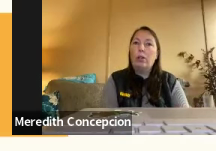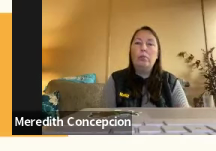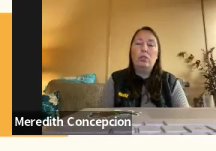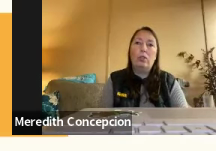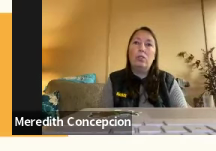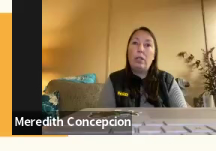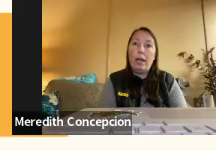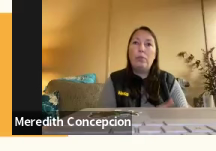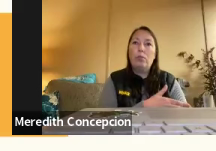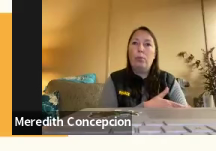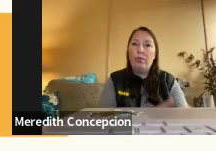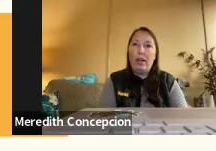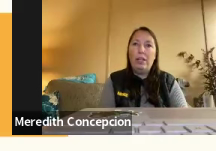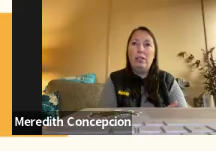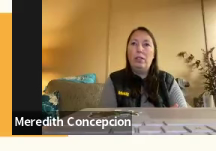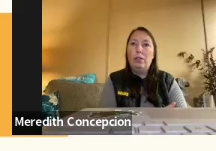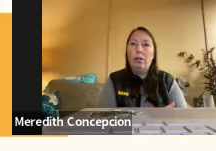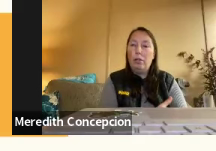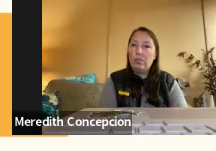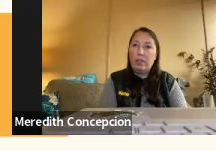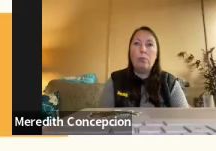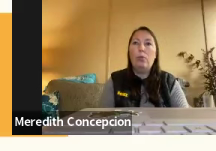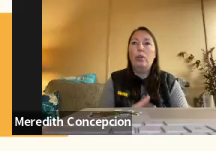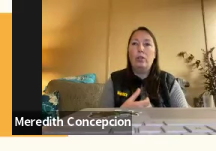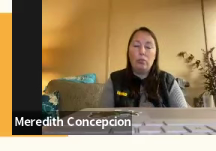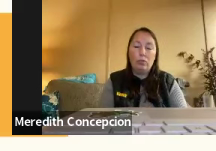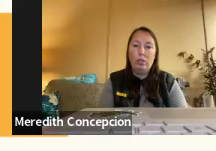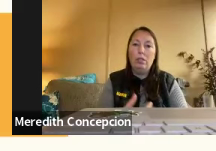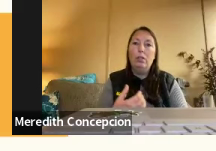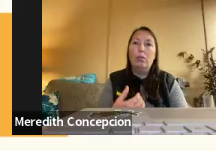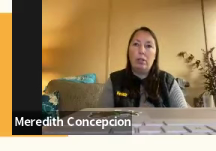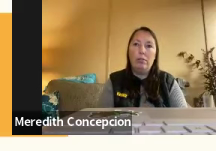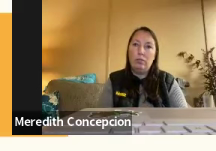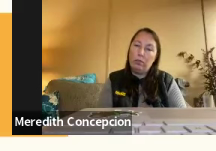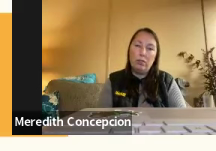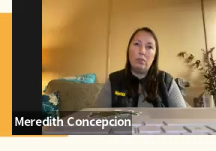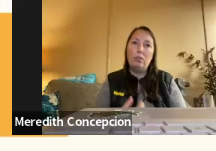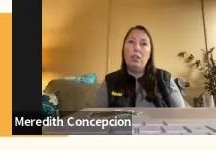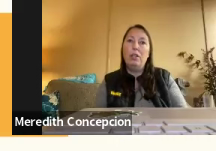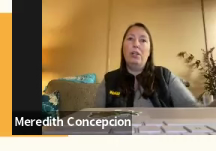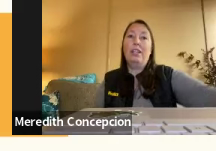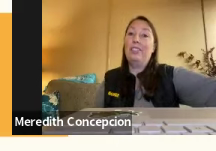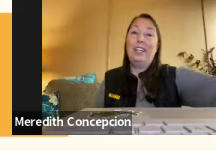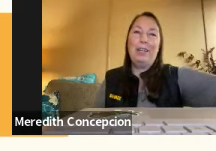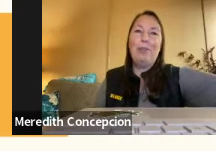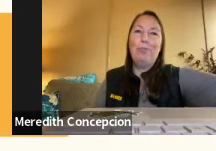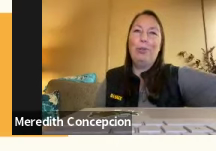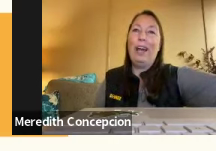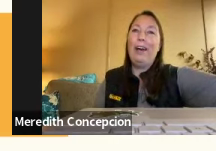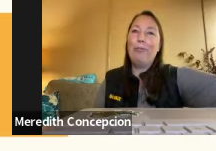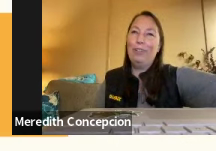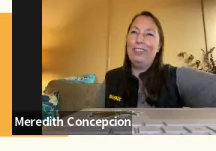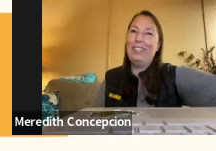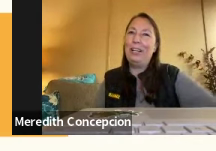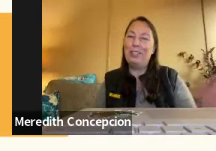really worked hard to make sure these gaps were provided and they were accessible and culturally relevant services. Like I said, I came on